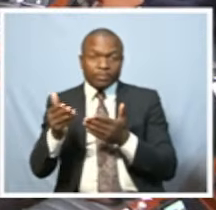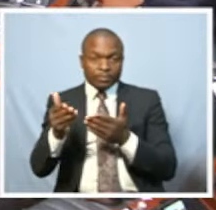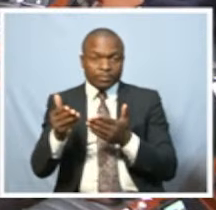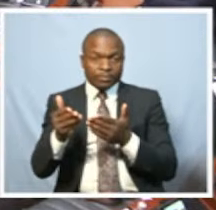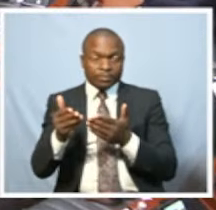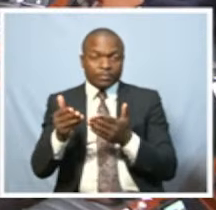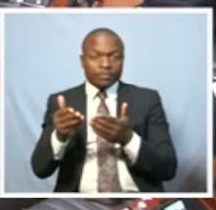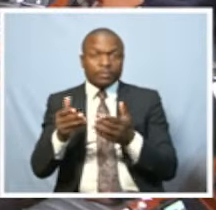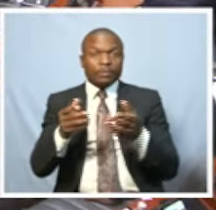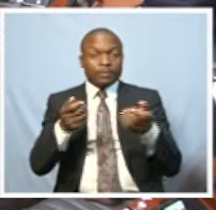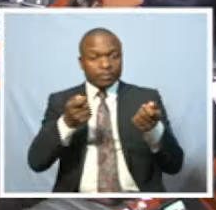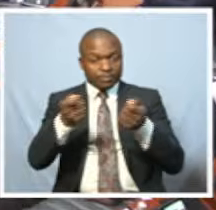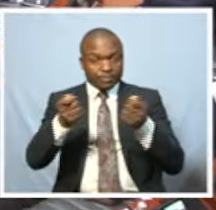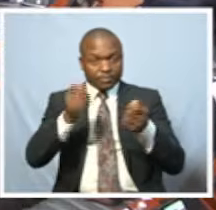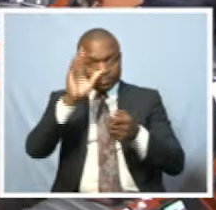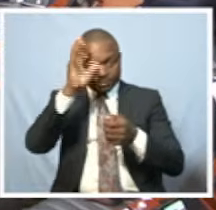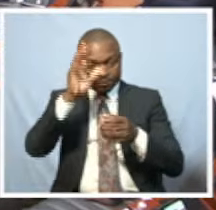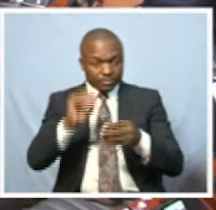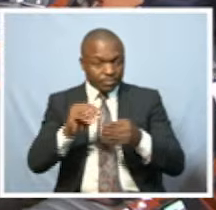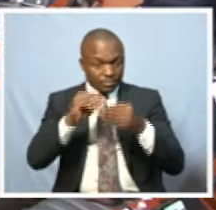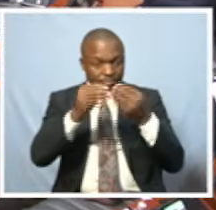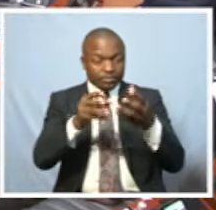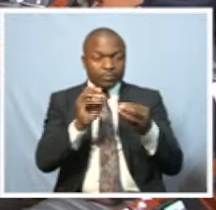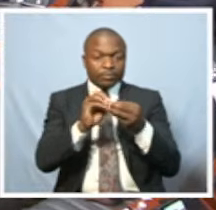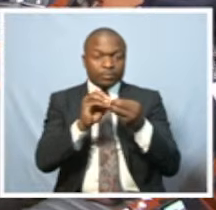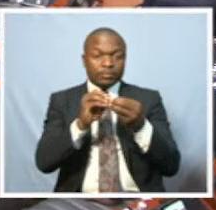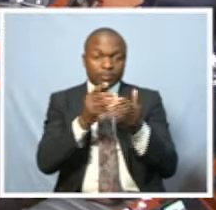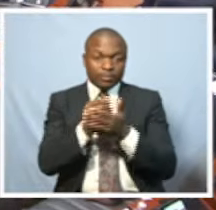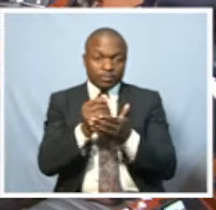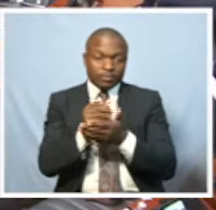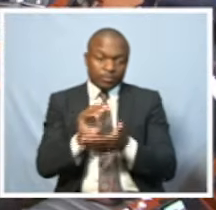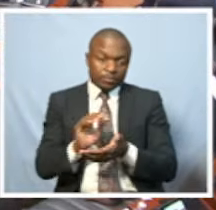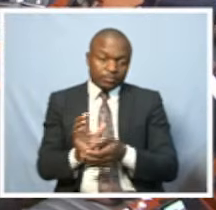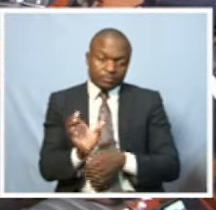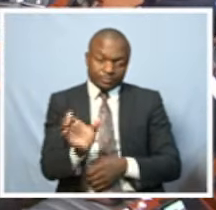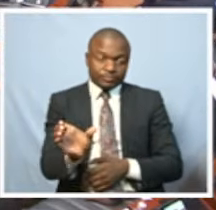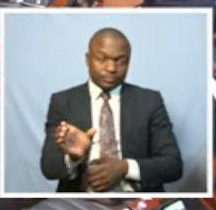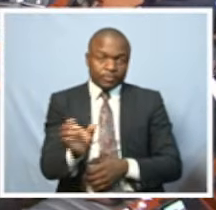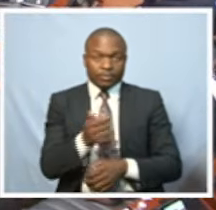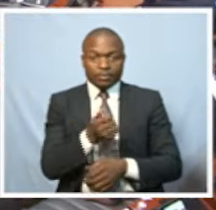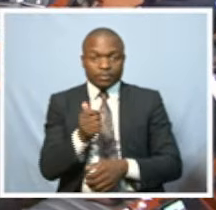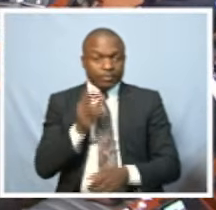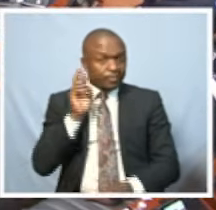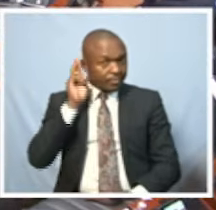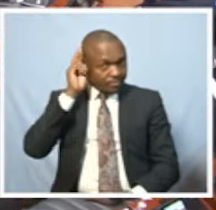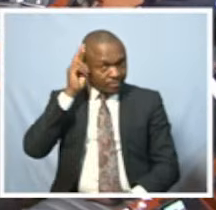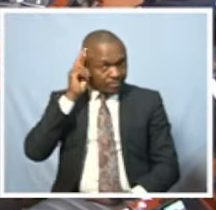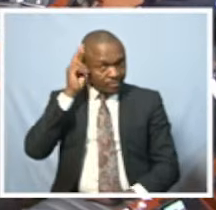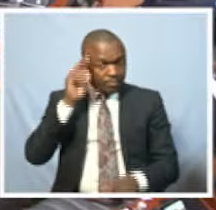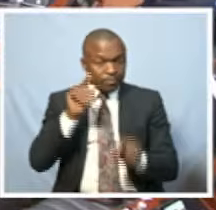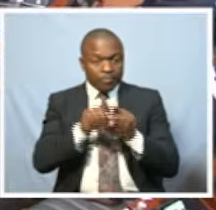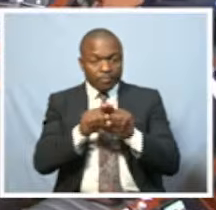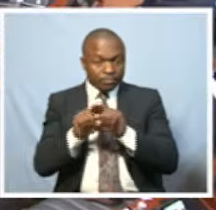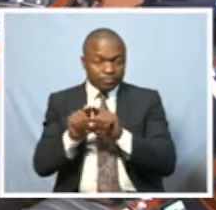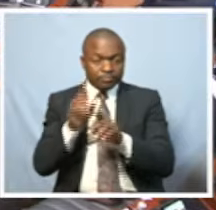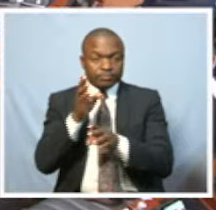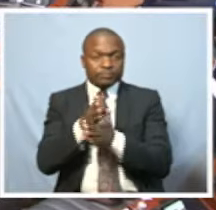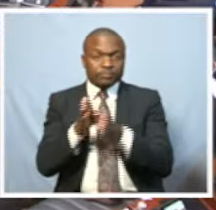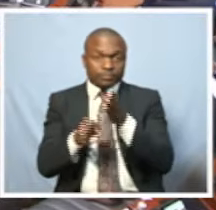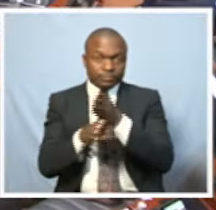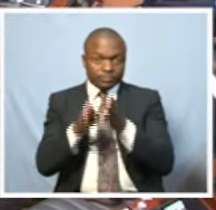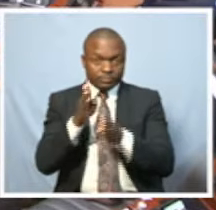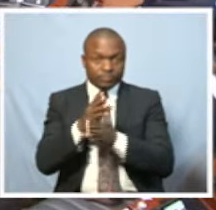ambulances. Allocation of more money to the sector was another reason, and also the construction